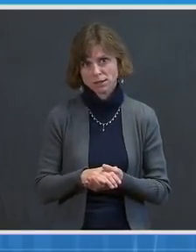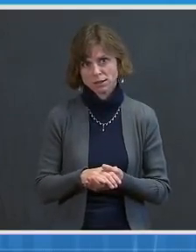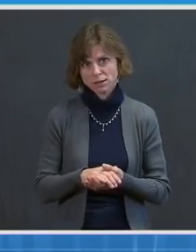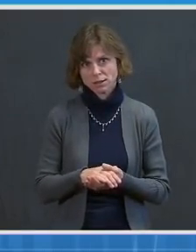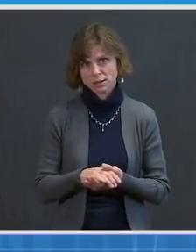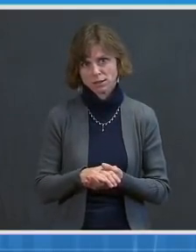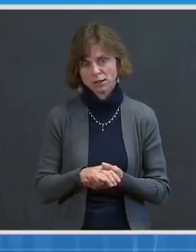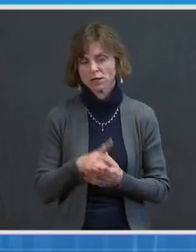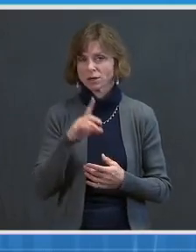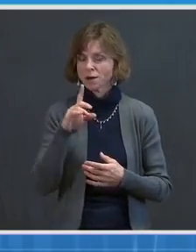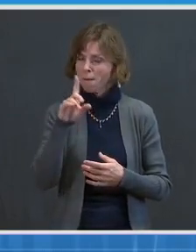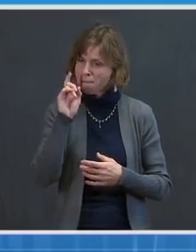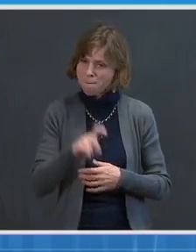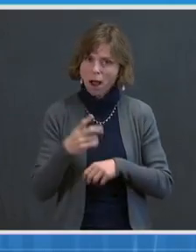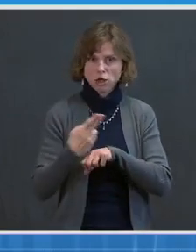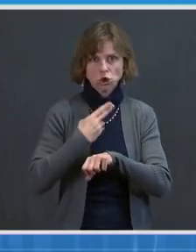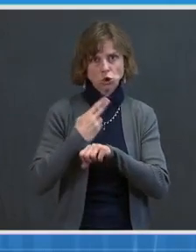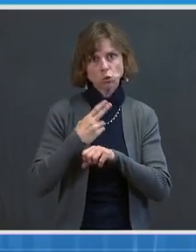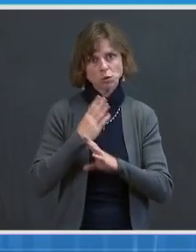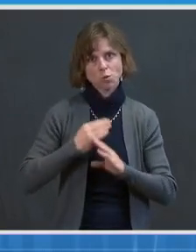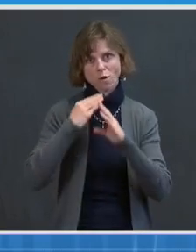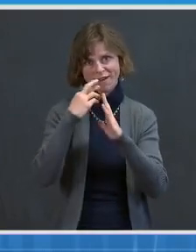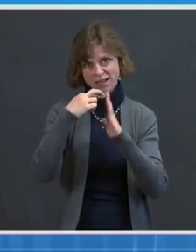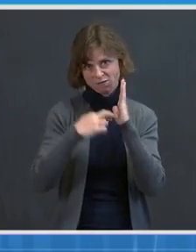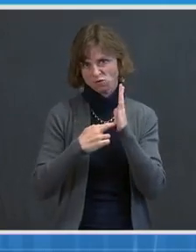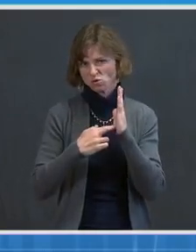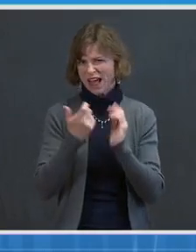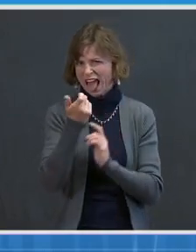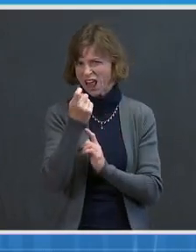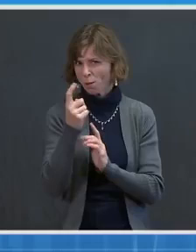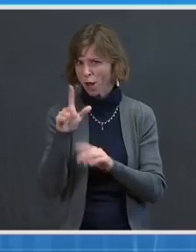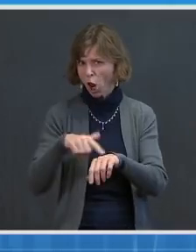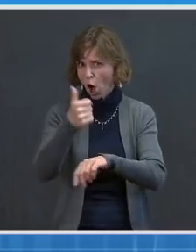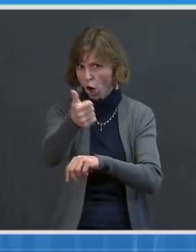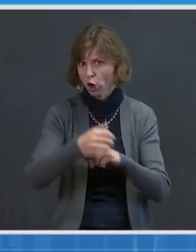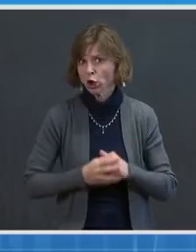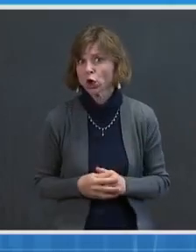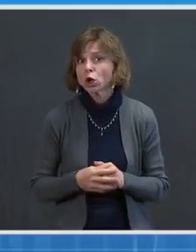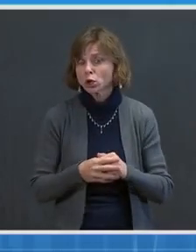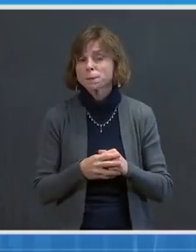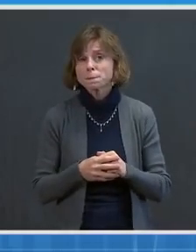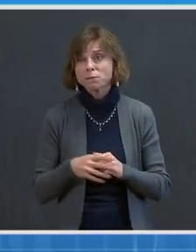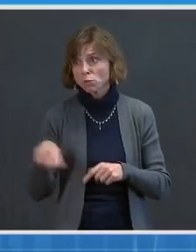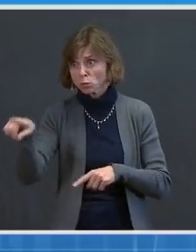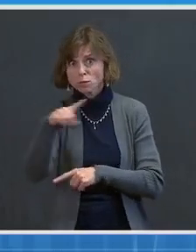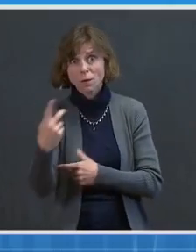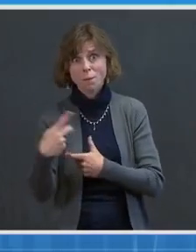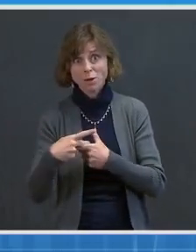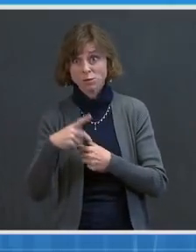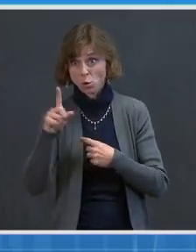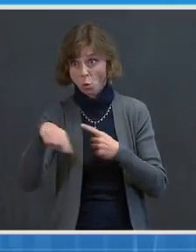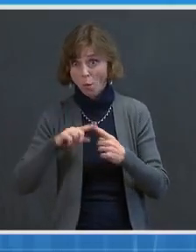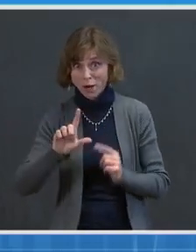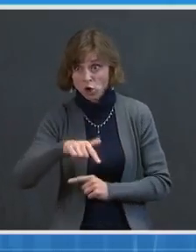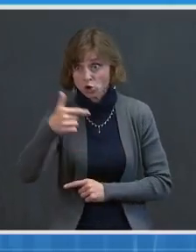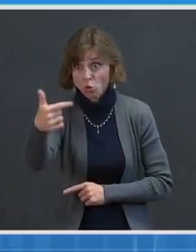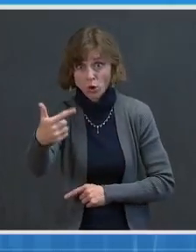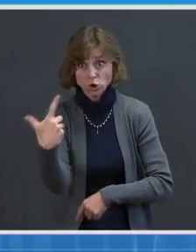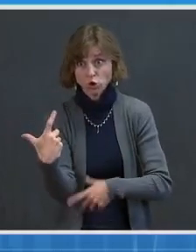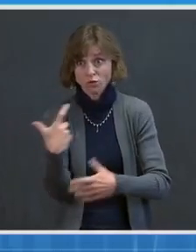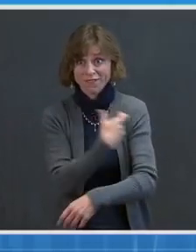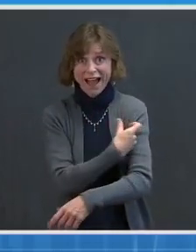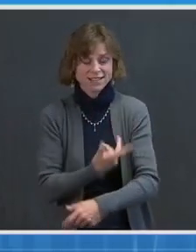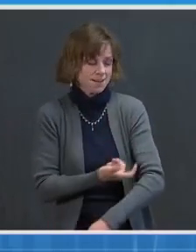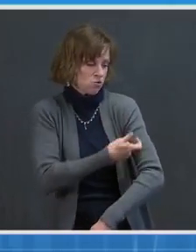just a little while longer. We ask for your participation by rolling up your sleeve when it is your turn to be vaccinated.